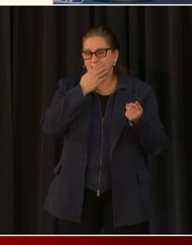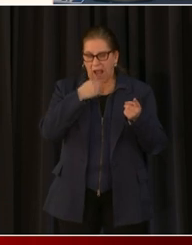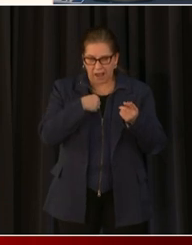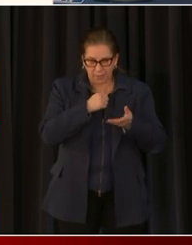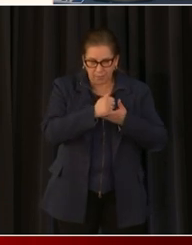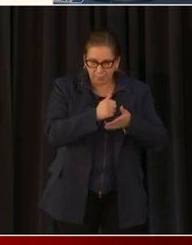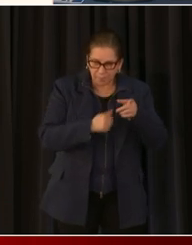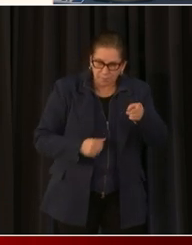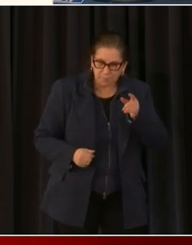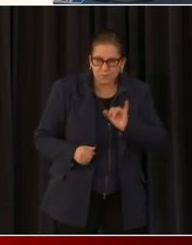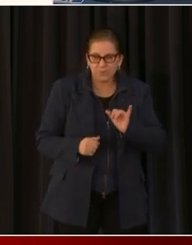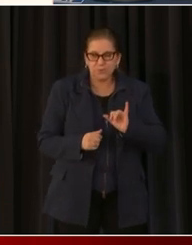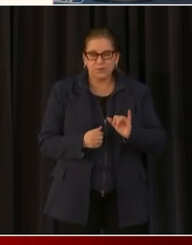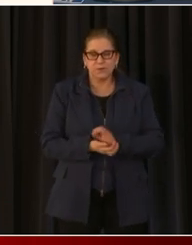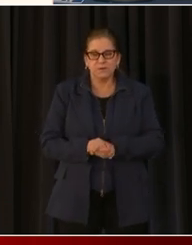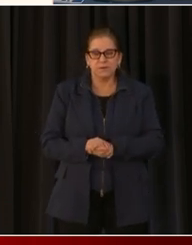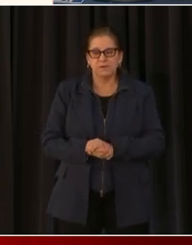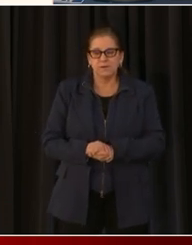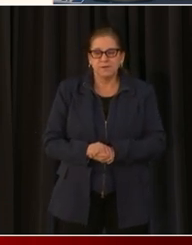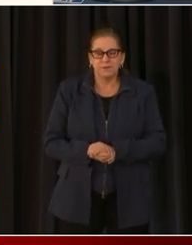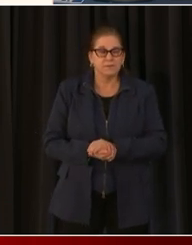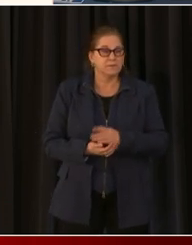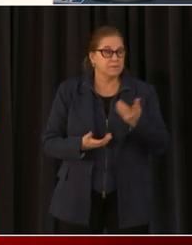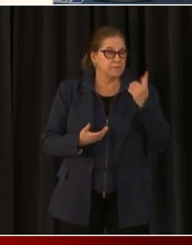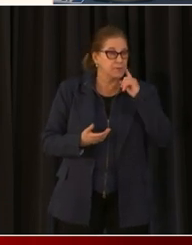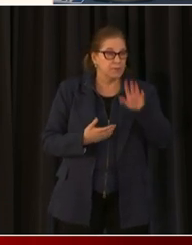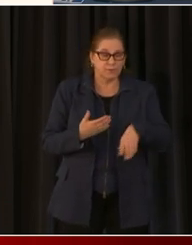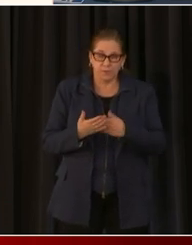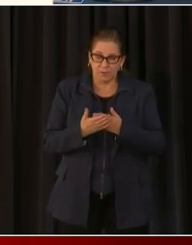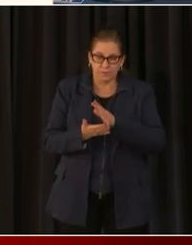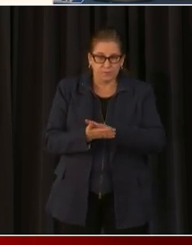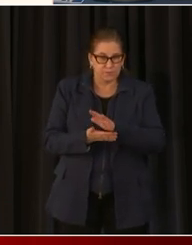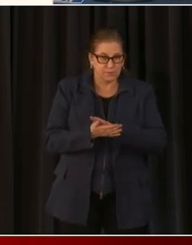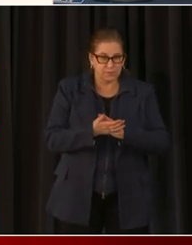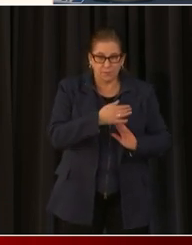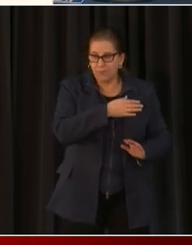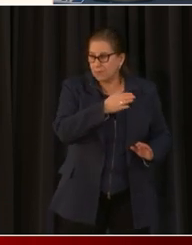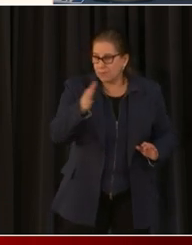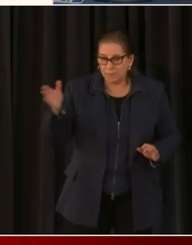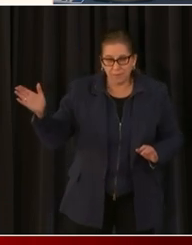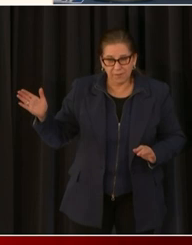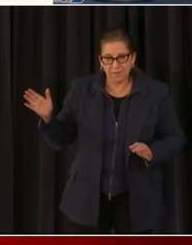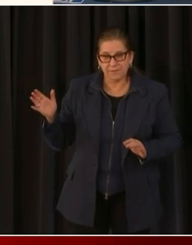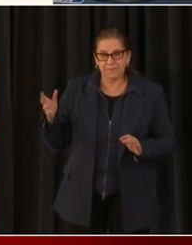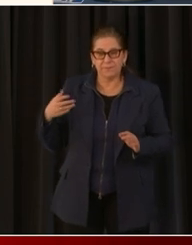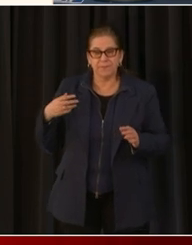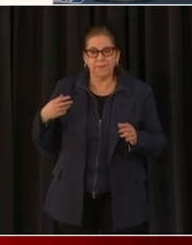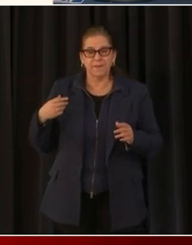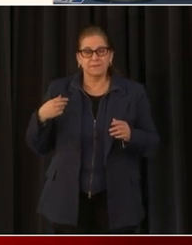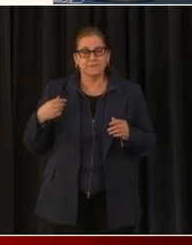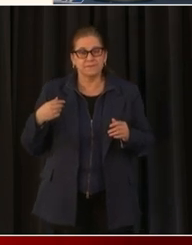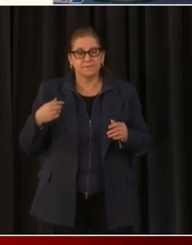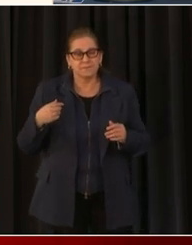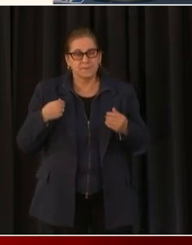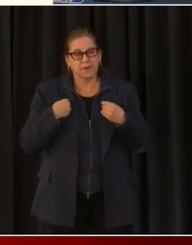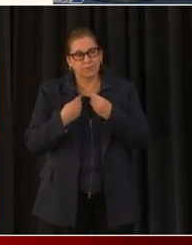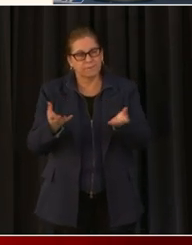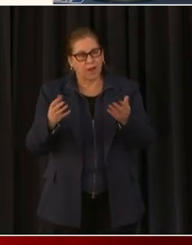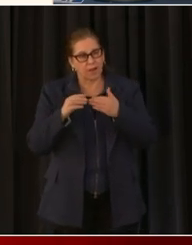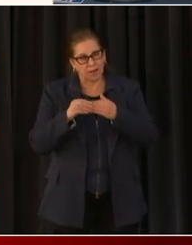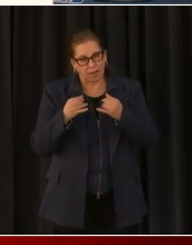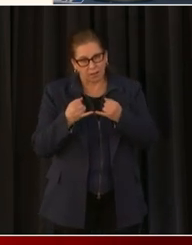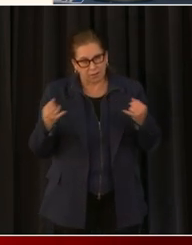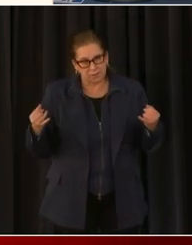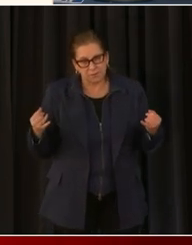help drive the reopening plans for all of our schools. And as we did the reopening plans, we'll be providing schools with guidelines